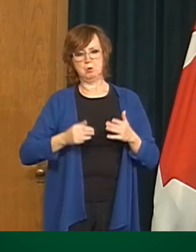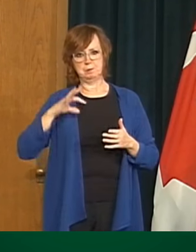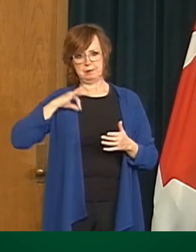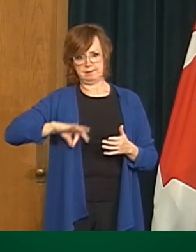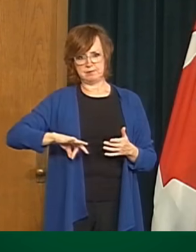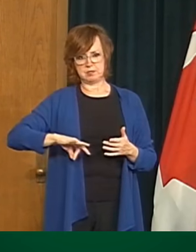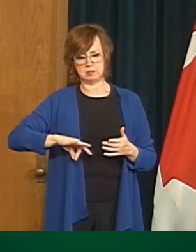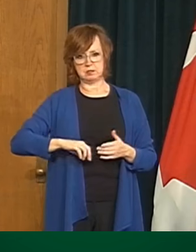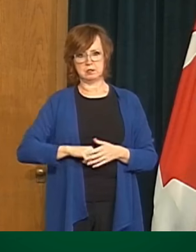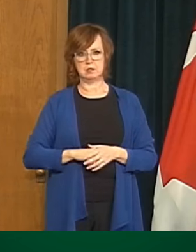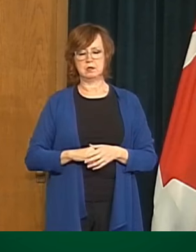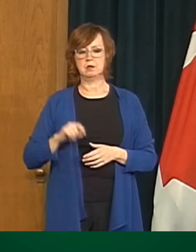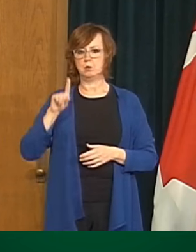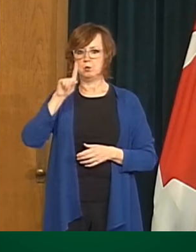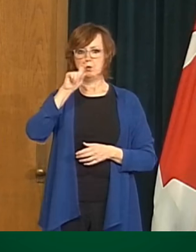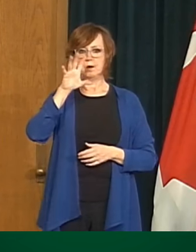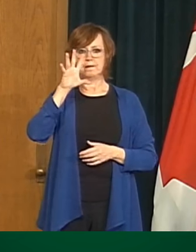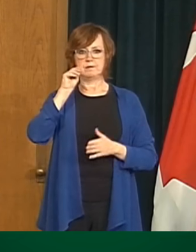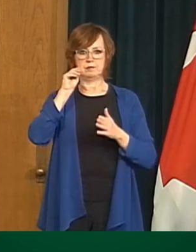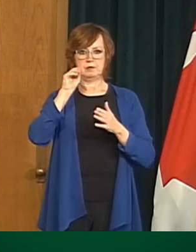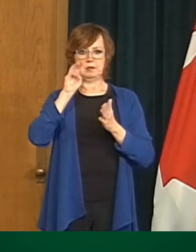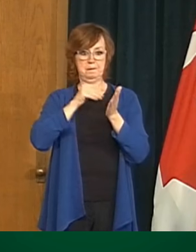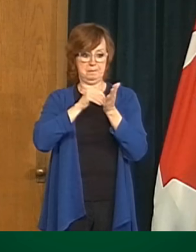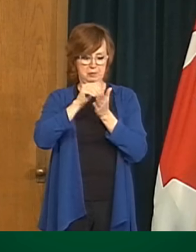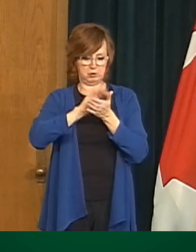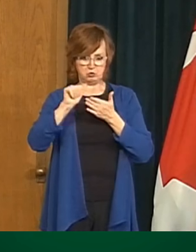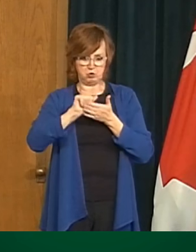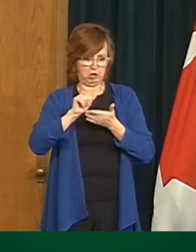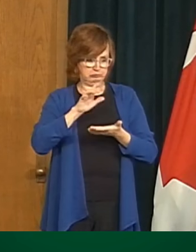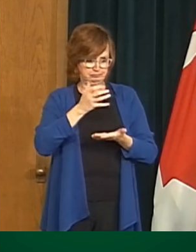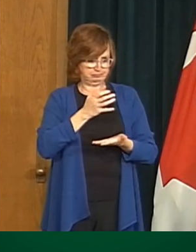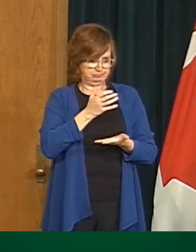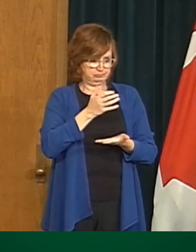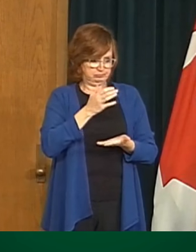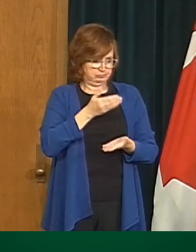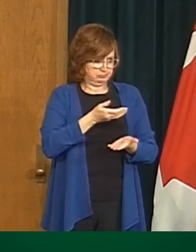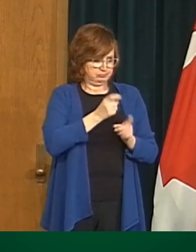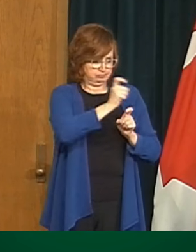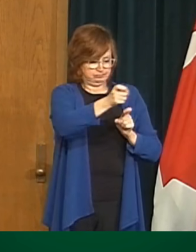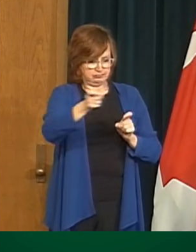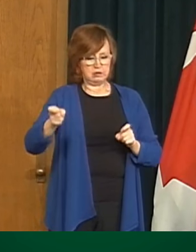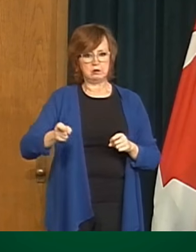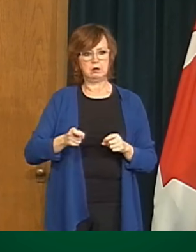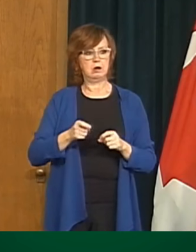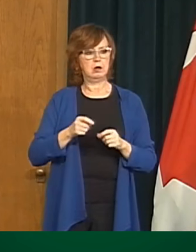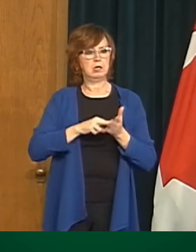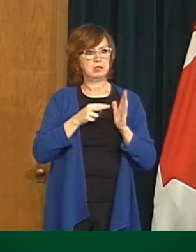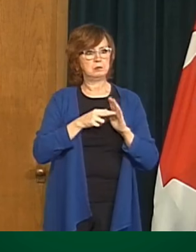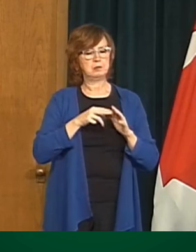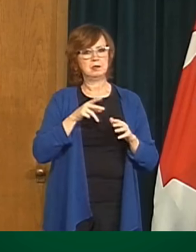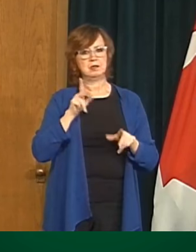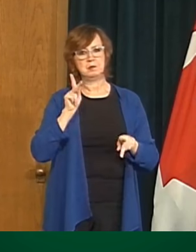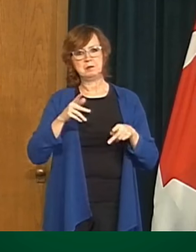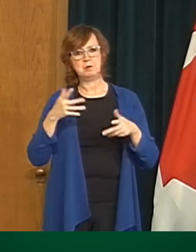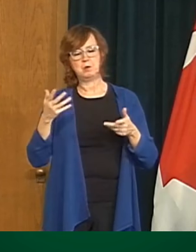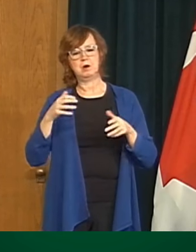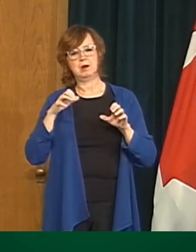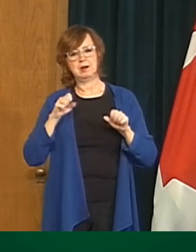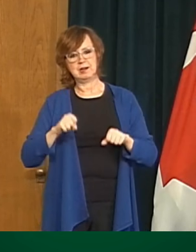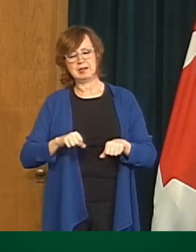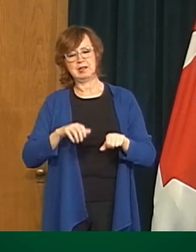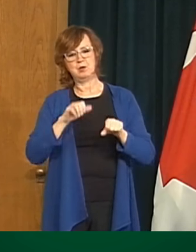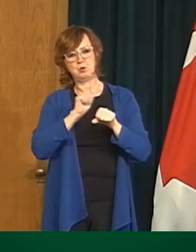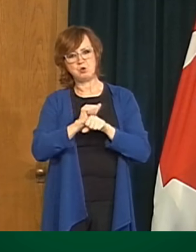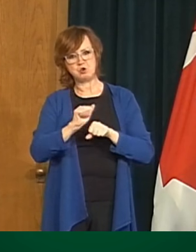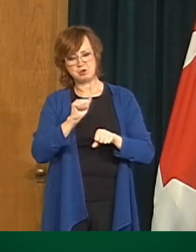there provides the opportunity to get people back to work in communities right across this province and get them back to work on